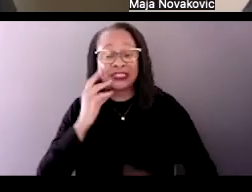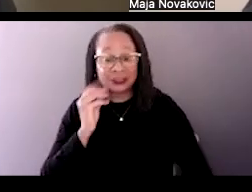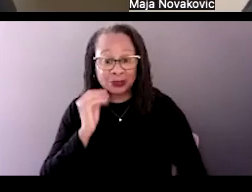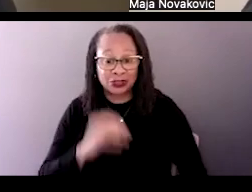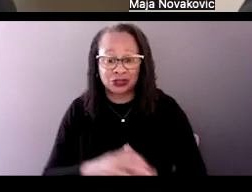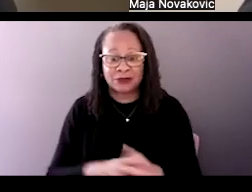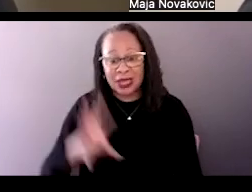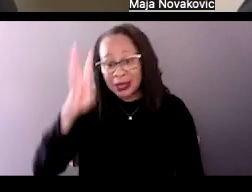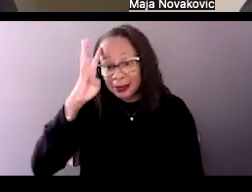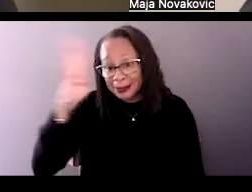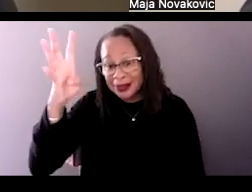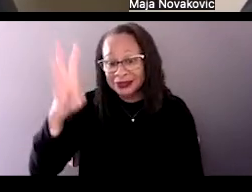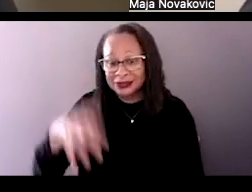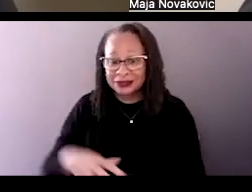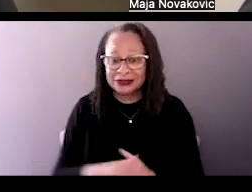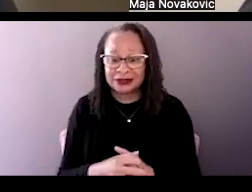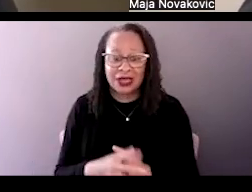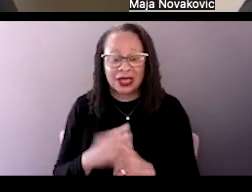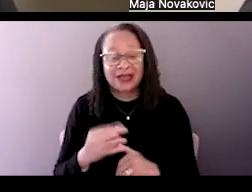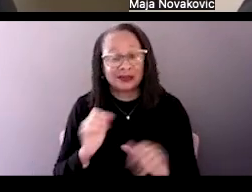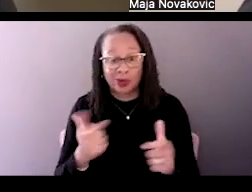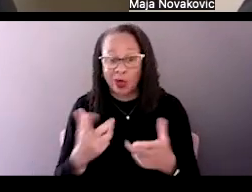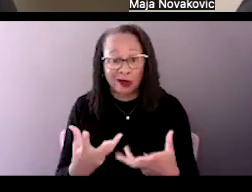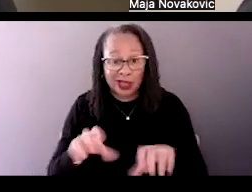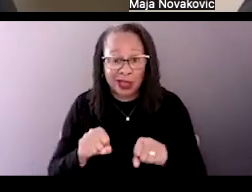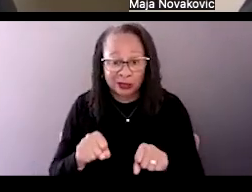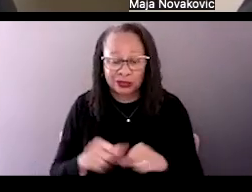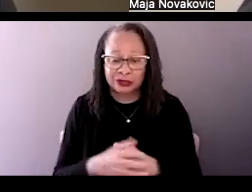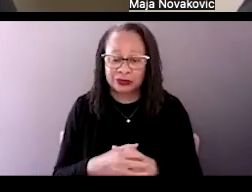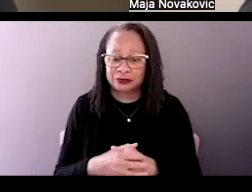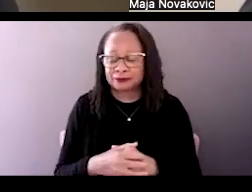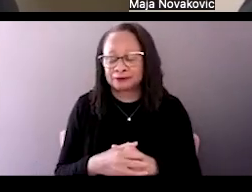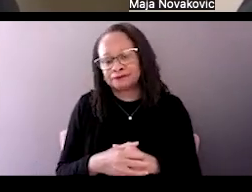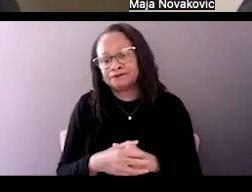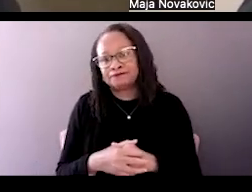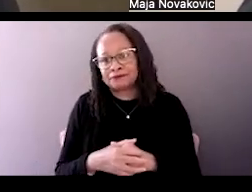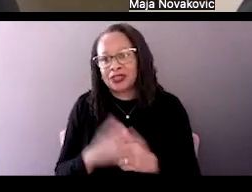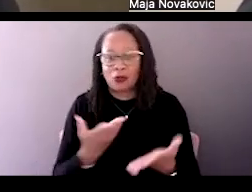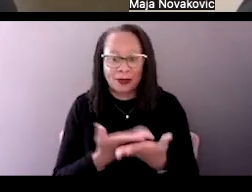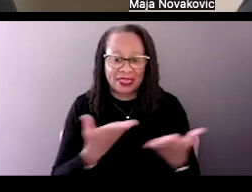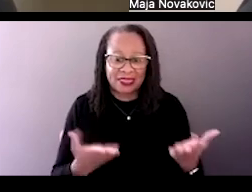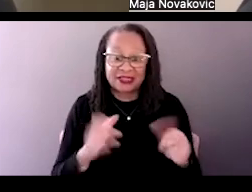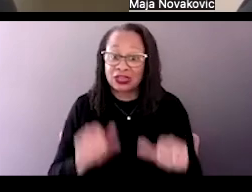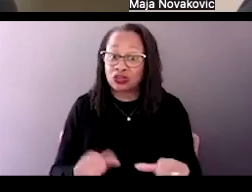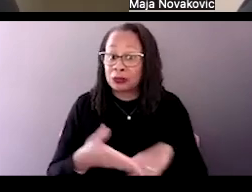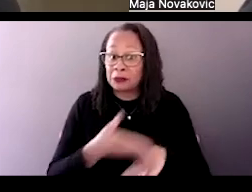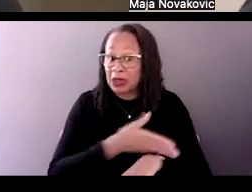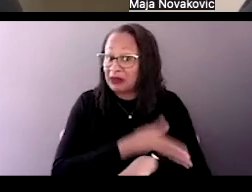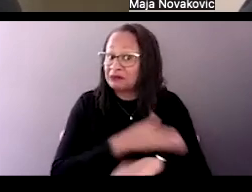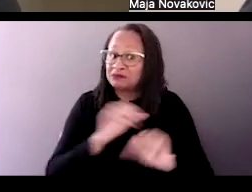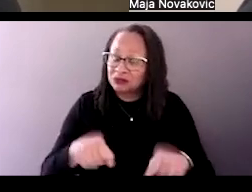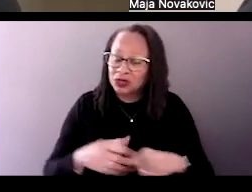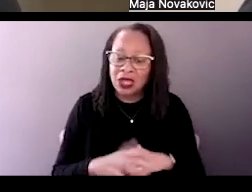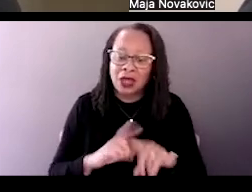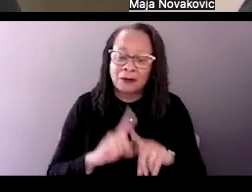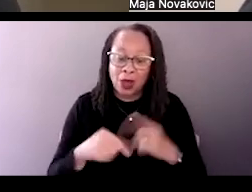relived, and recaptured. And Mm, there are probably things that could be better, but when